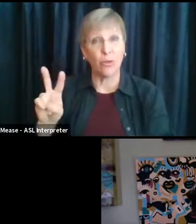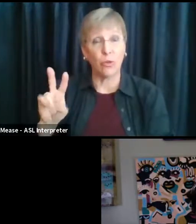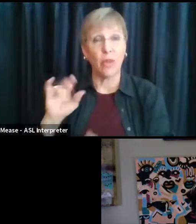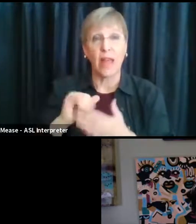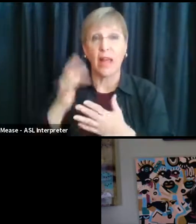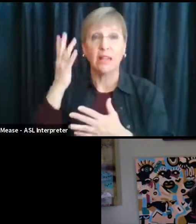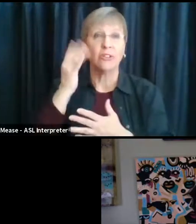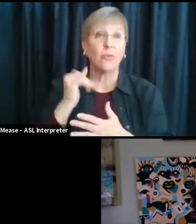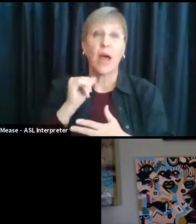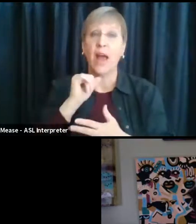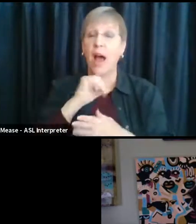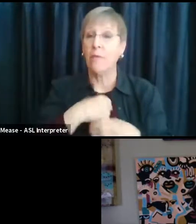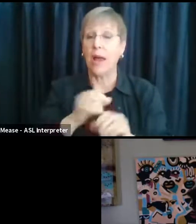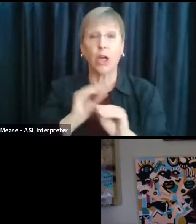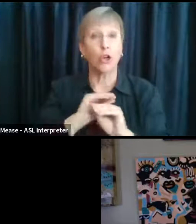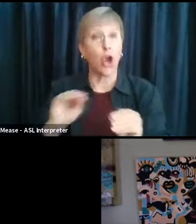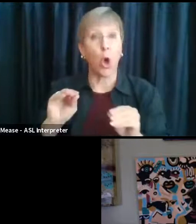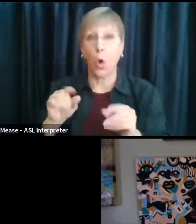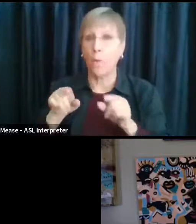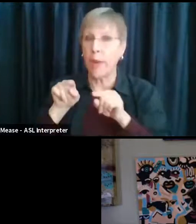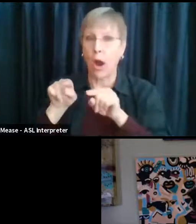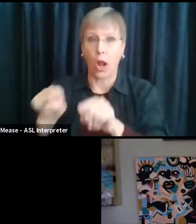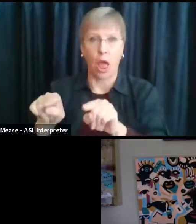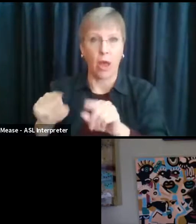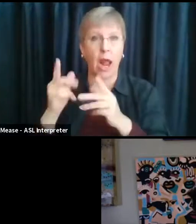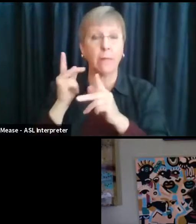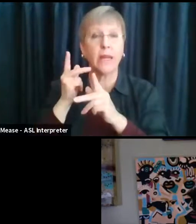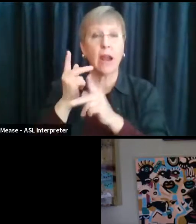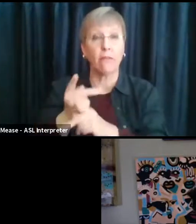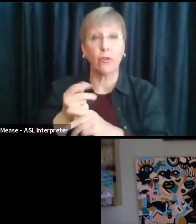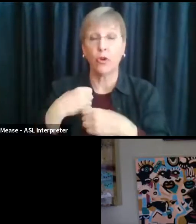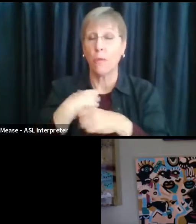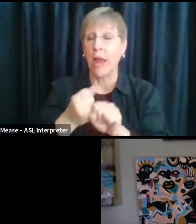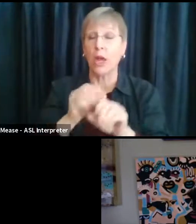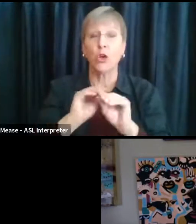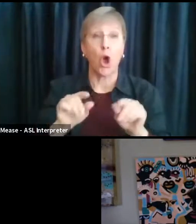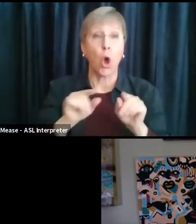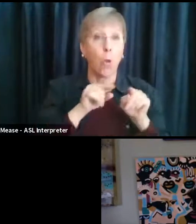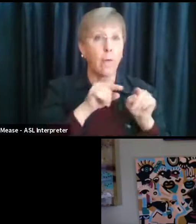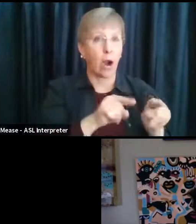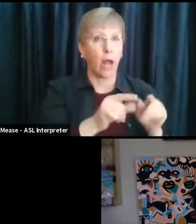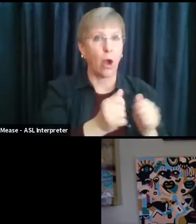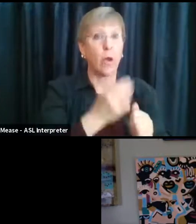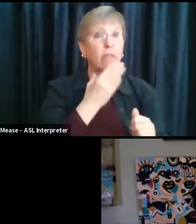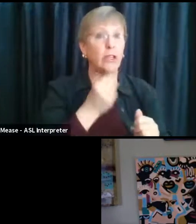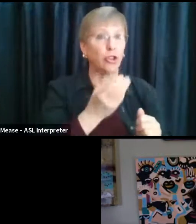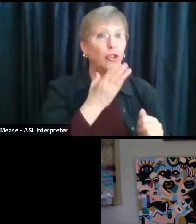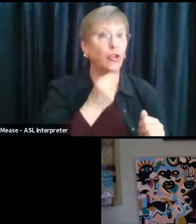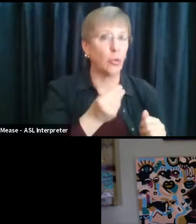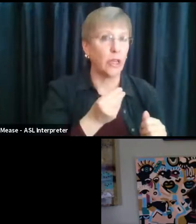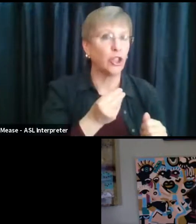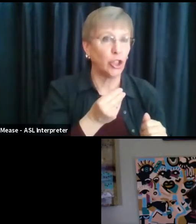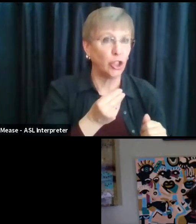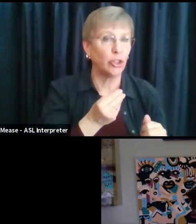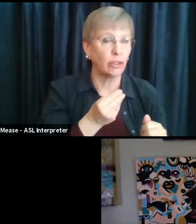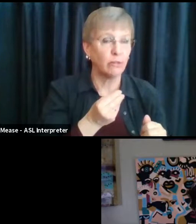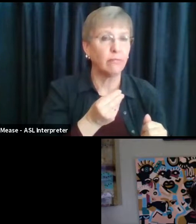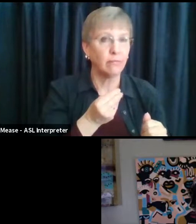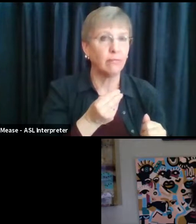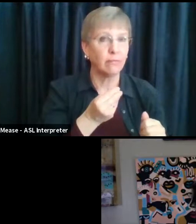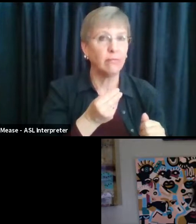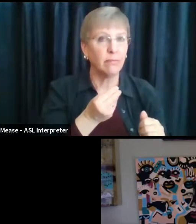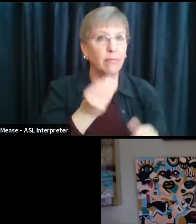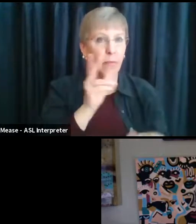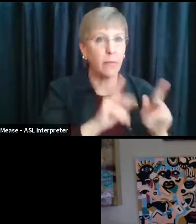no parallel, and I'm being very careful to make no parallel ever with the Jewish spoliation, because it's not